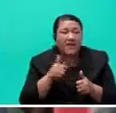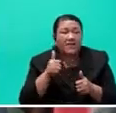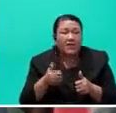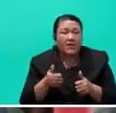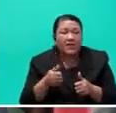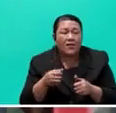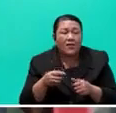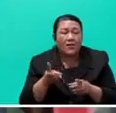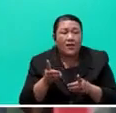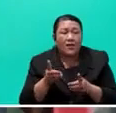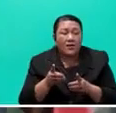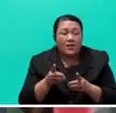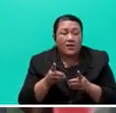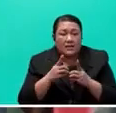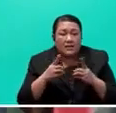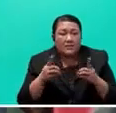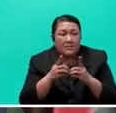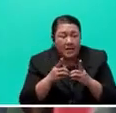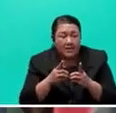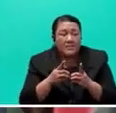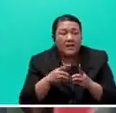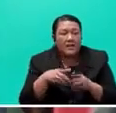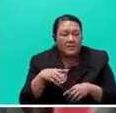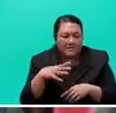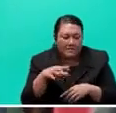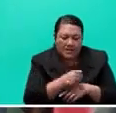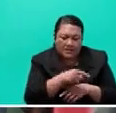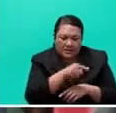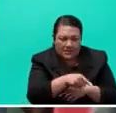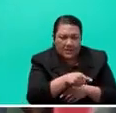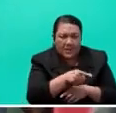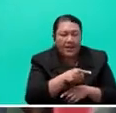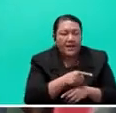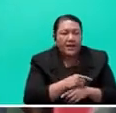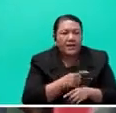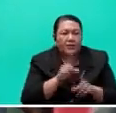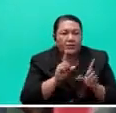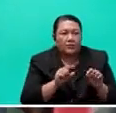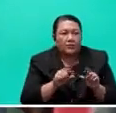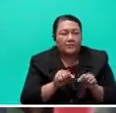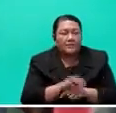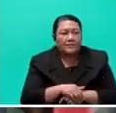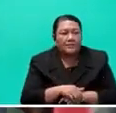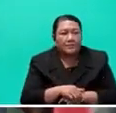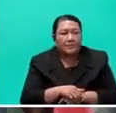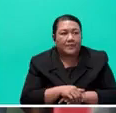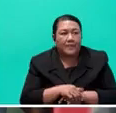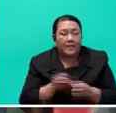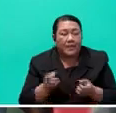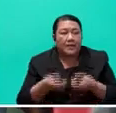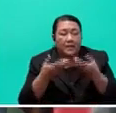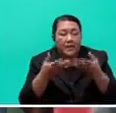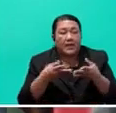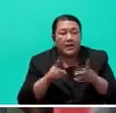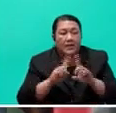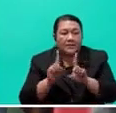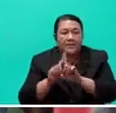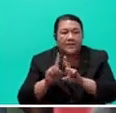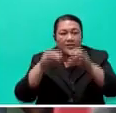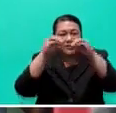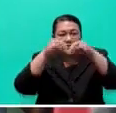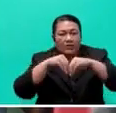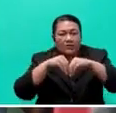public officers employed by the Council or the Department. Clause 13 of the bill provides for the different sources of funds for the